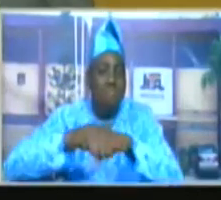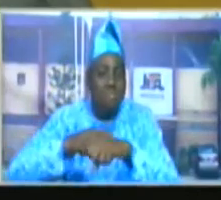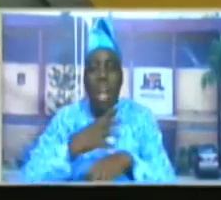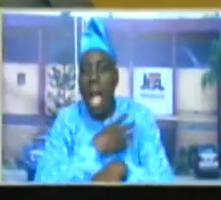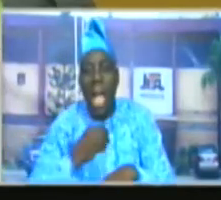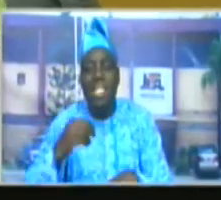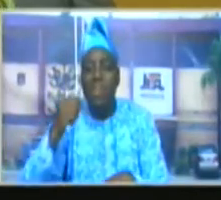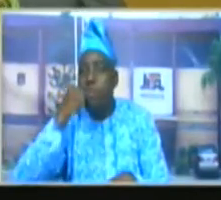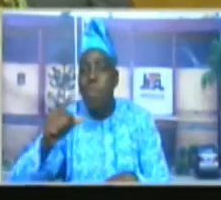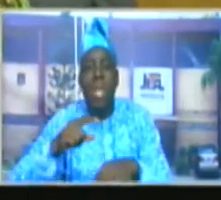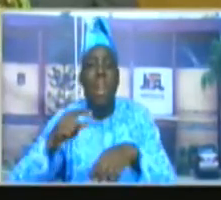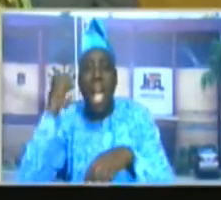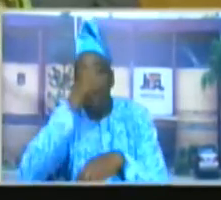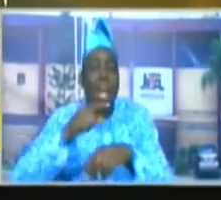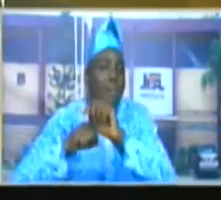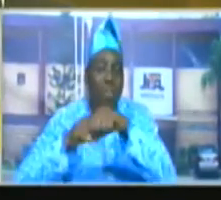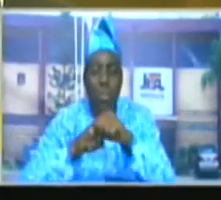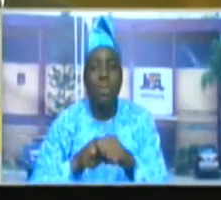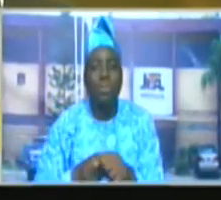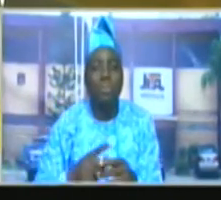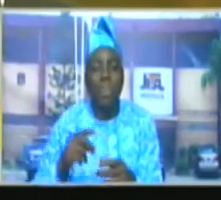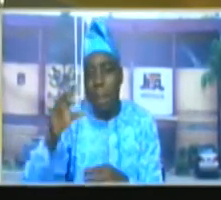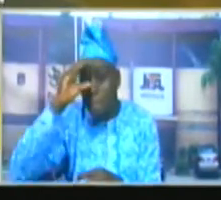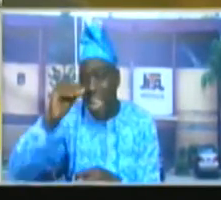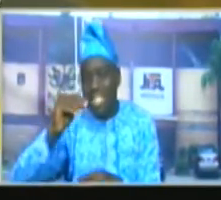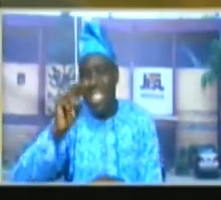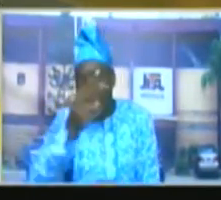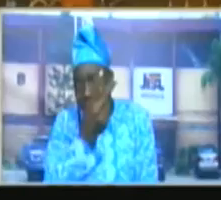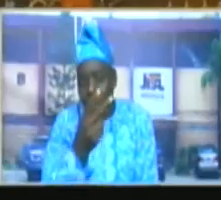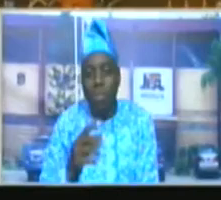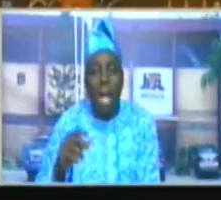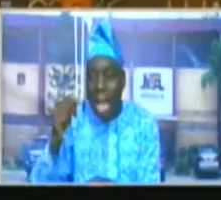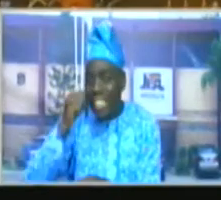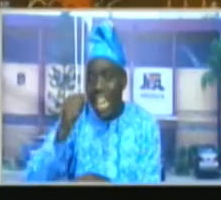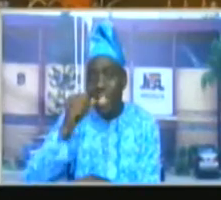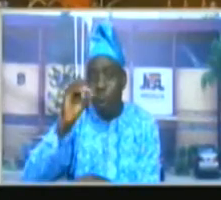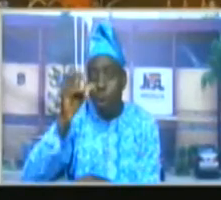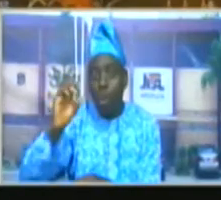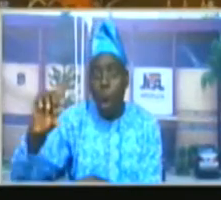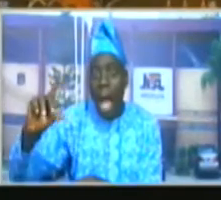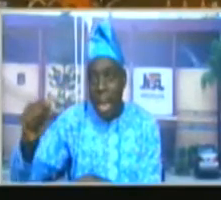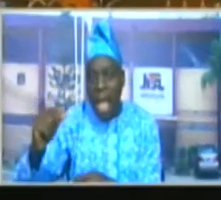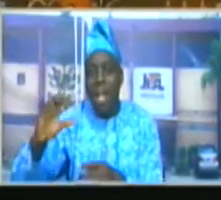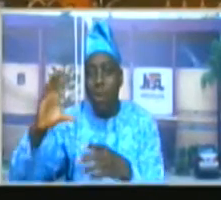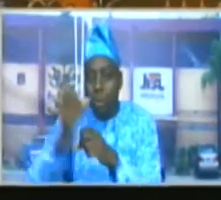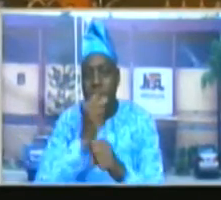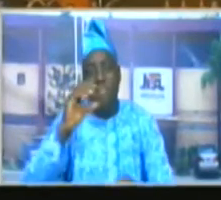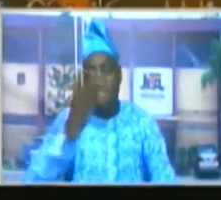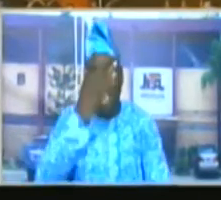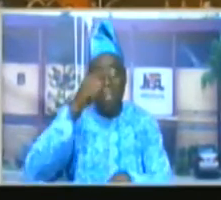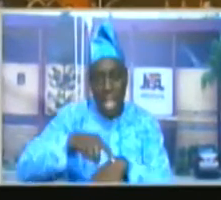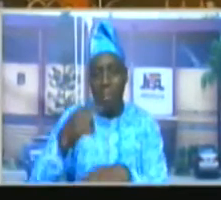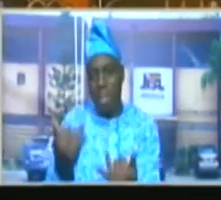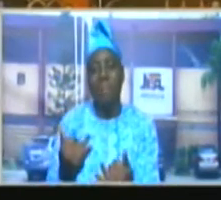night. It is Mane's second successive award, while Oshoala wins it for a record 5 times since 2014, surpassing